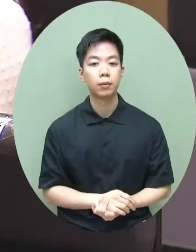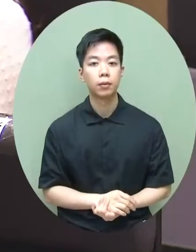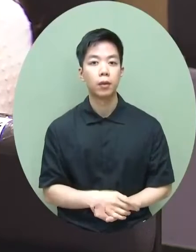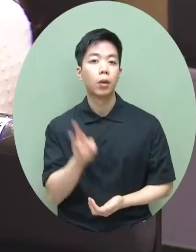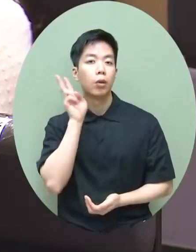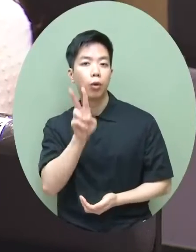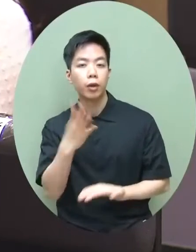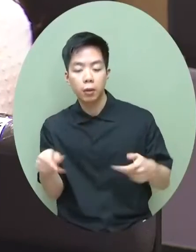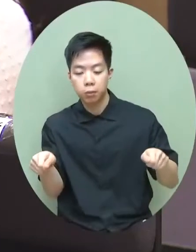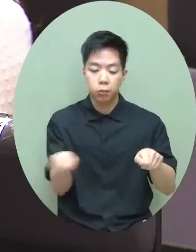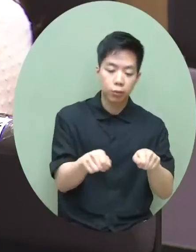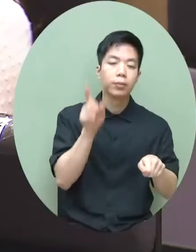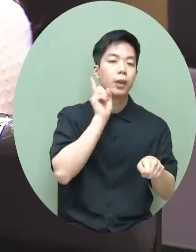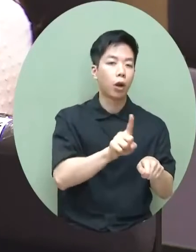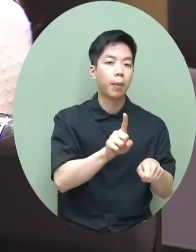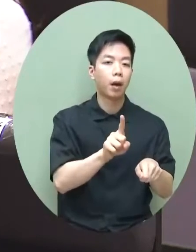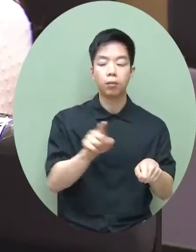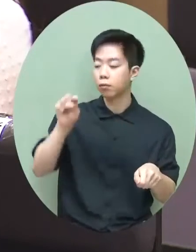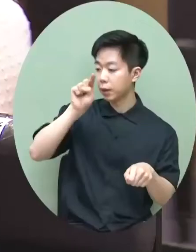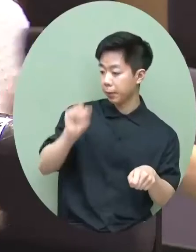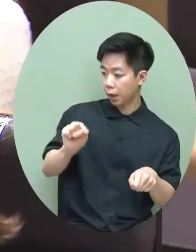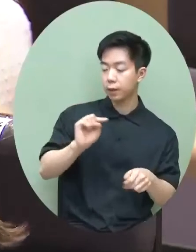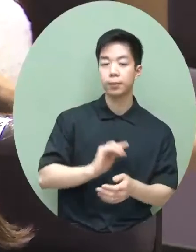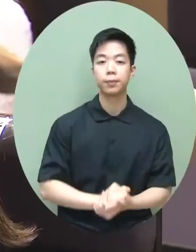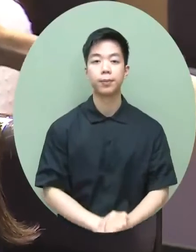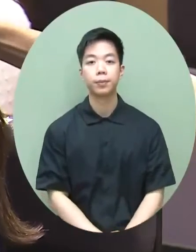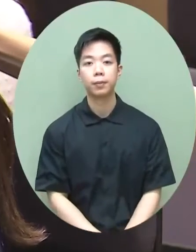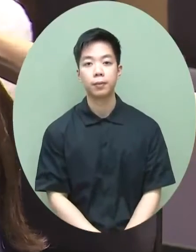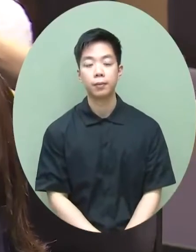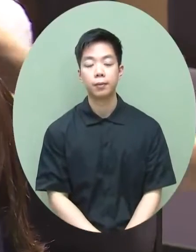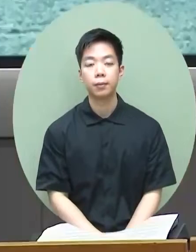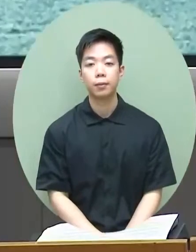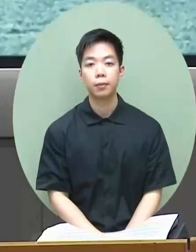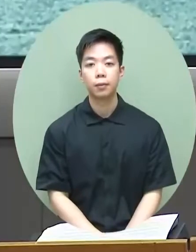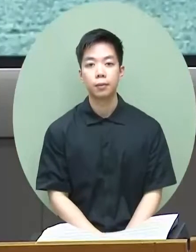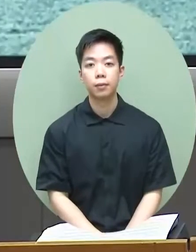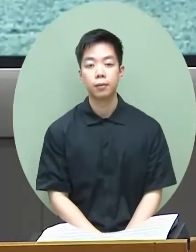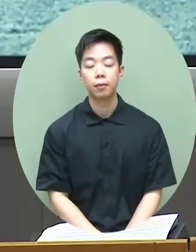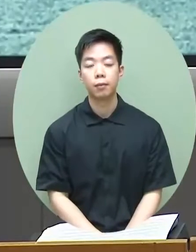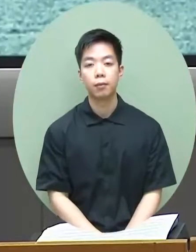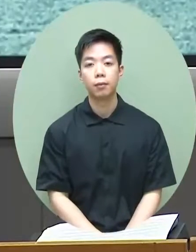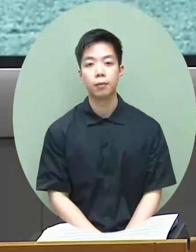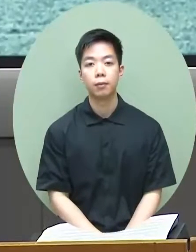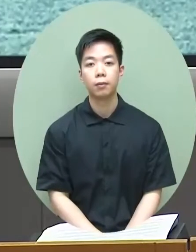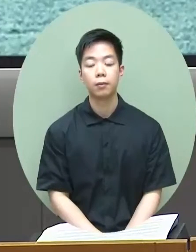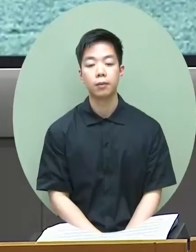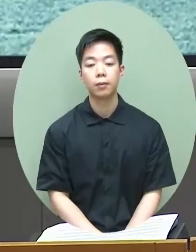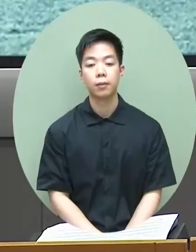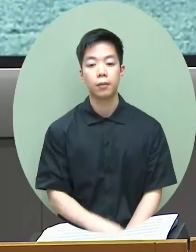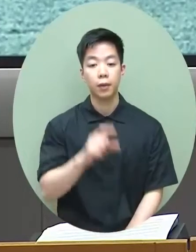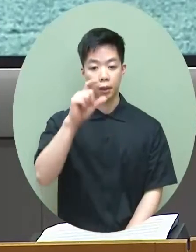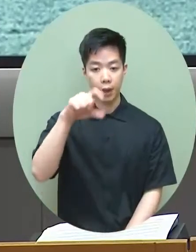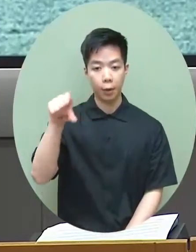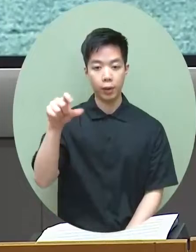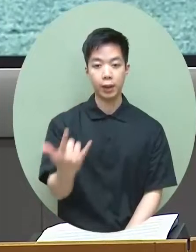it seems that the mandatory or the compulsory testing requirement only applies to